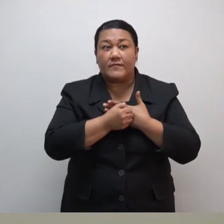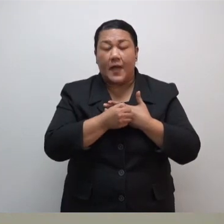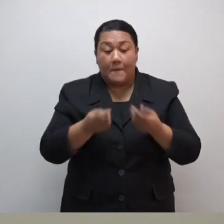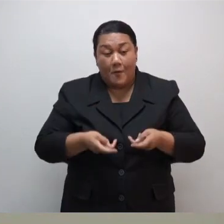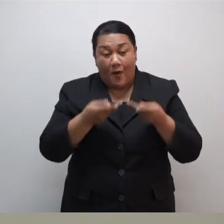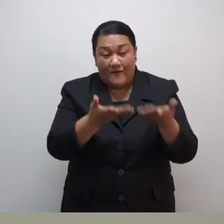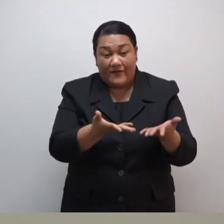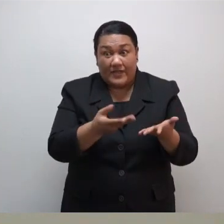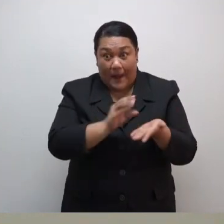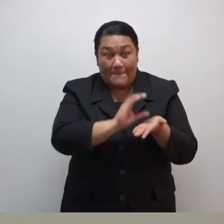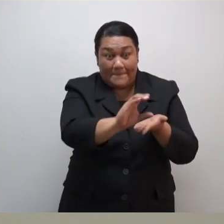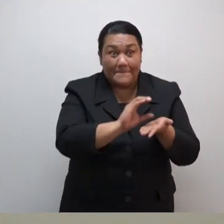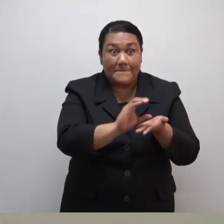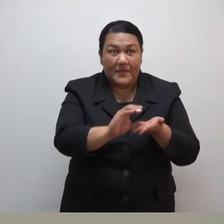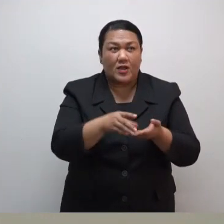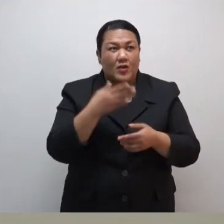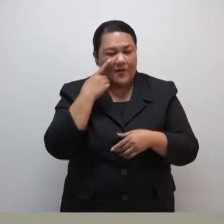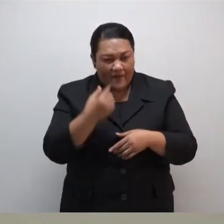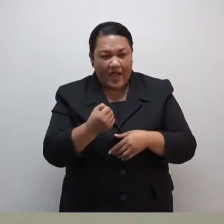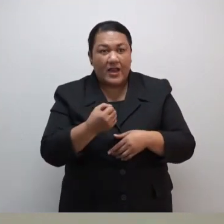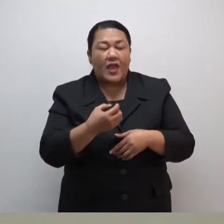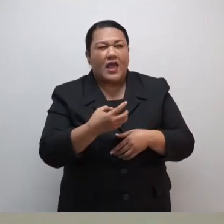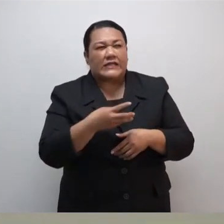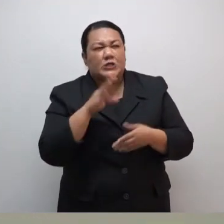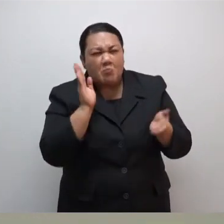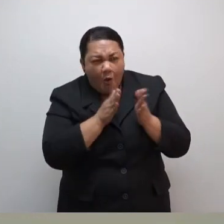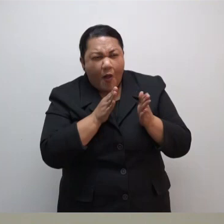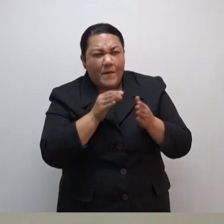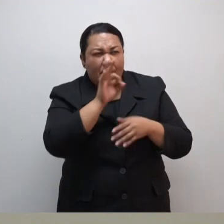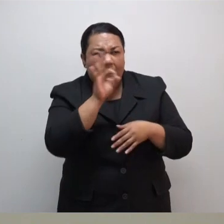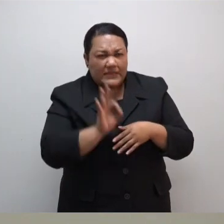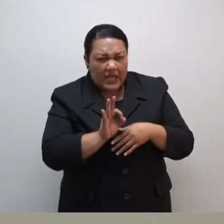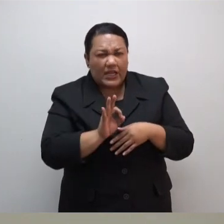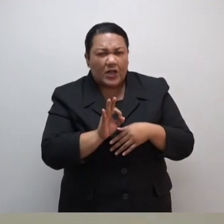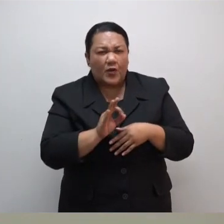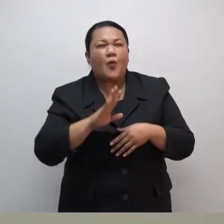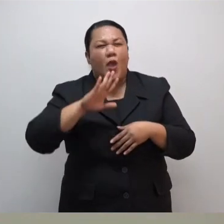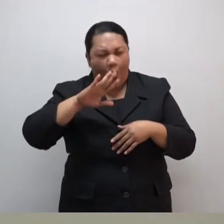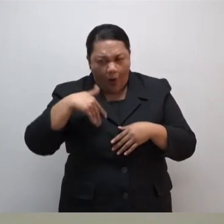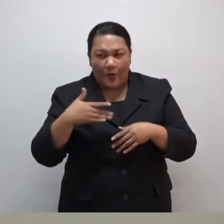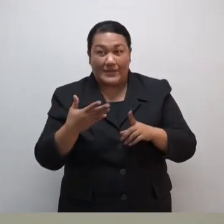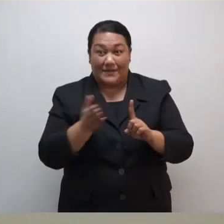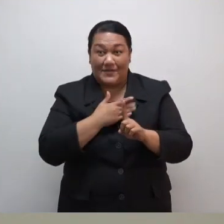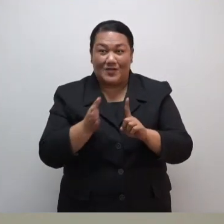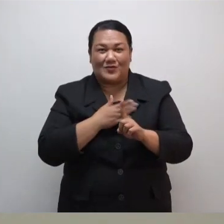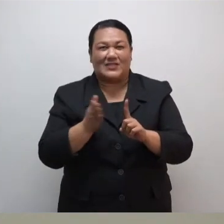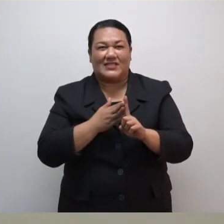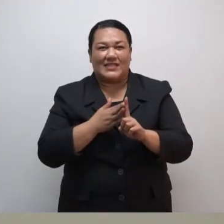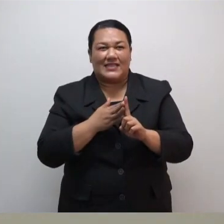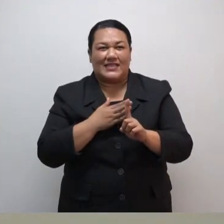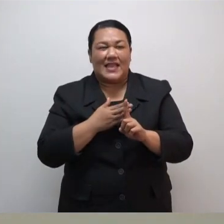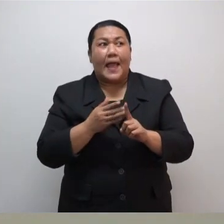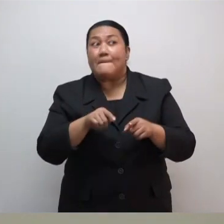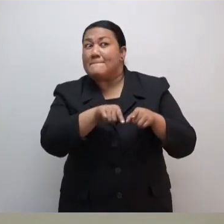provisioning, you will find that there's a small percentage of people who will perhaps abuse it. That does not